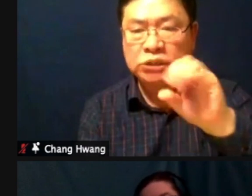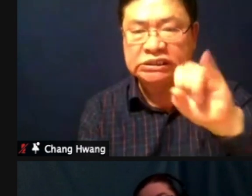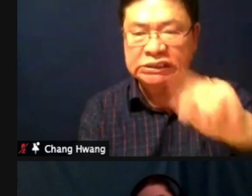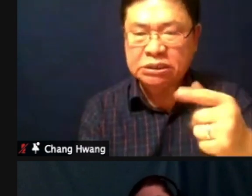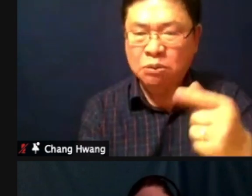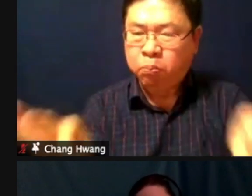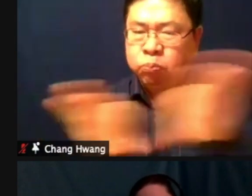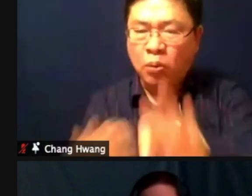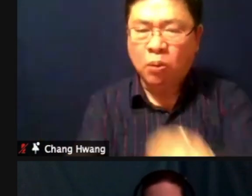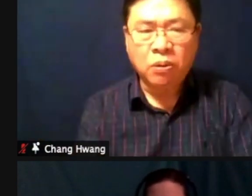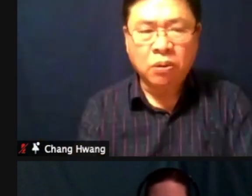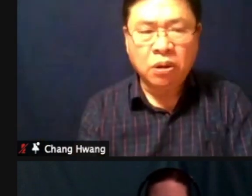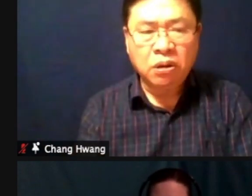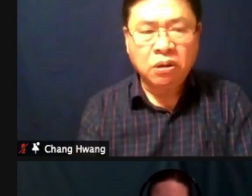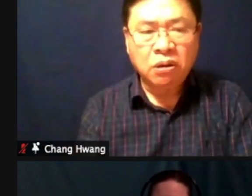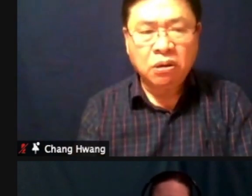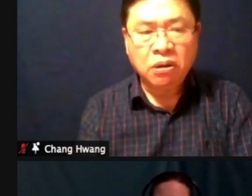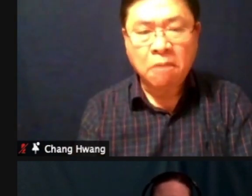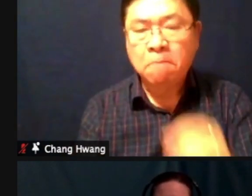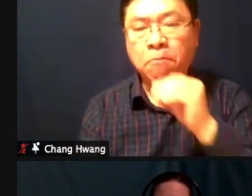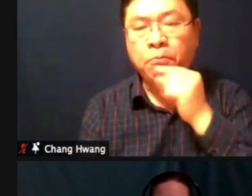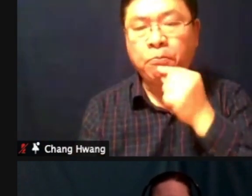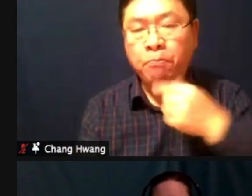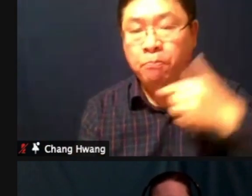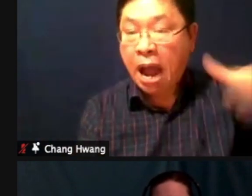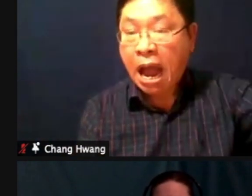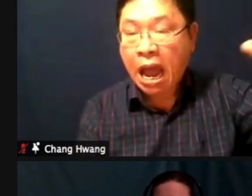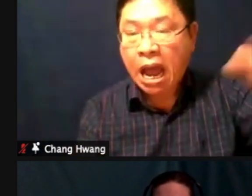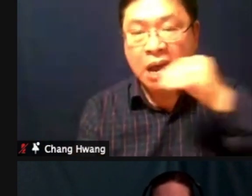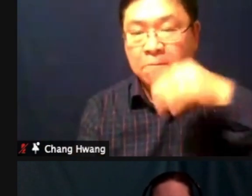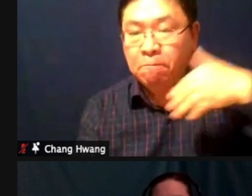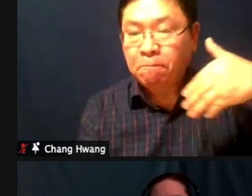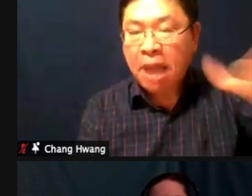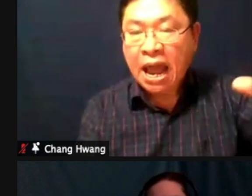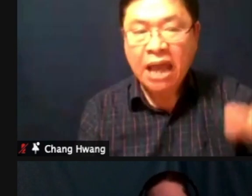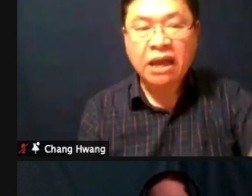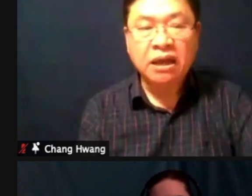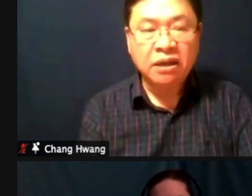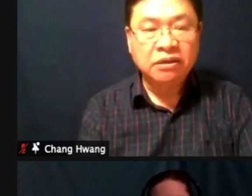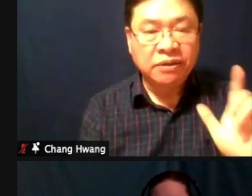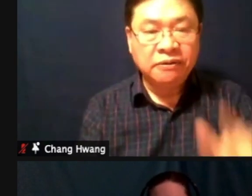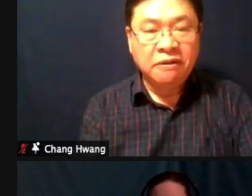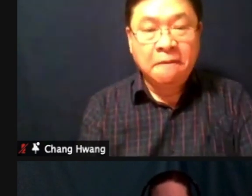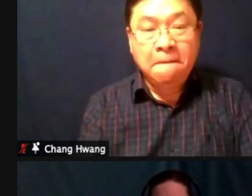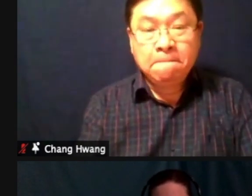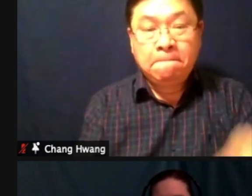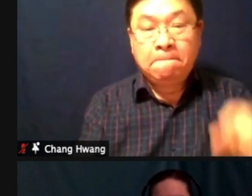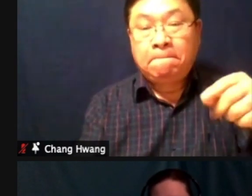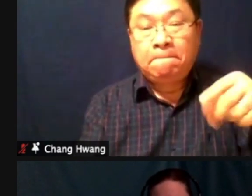concept of I can go. So that information is important and it's lost when we do